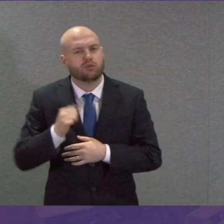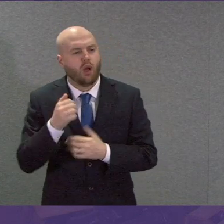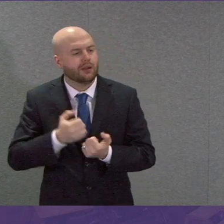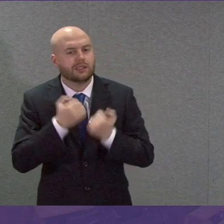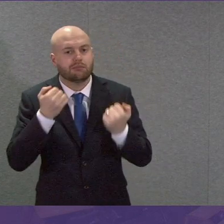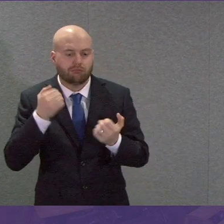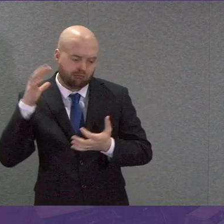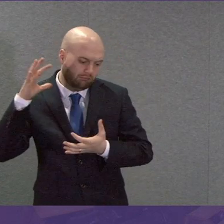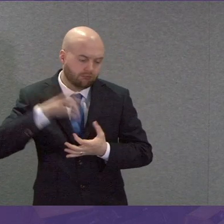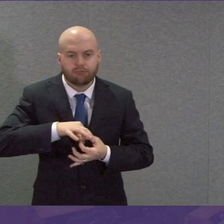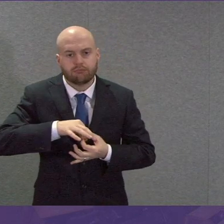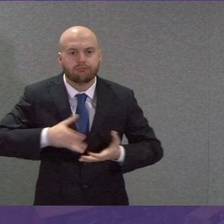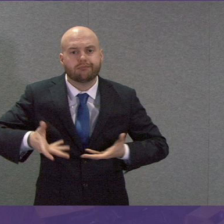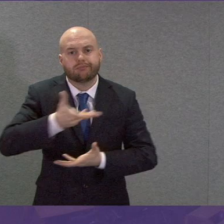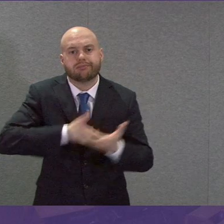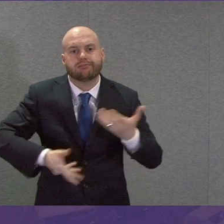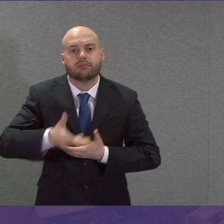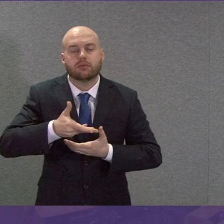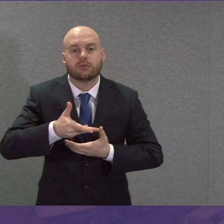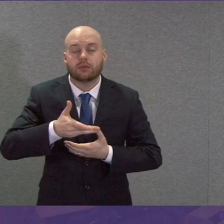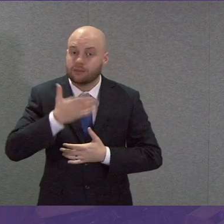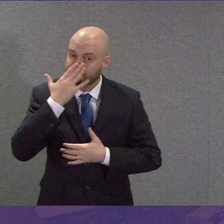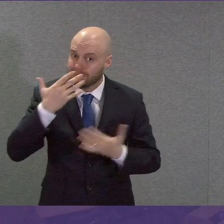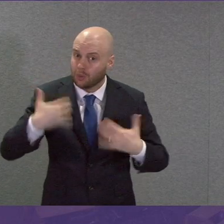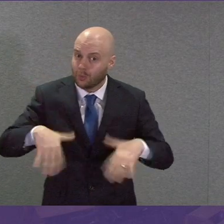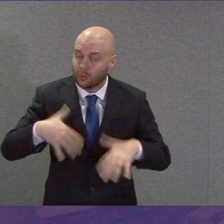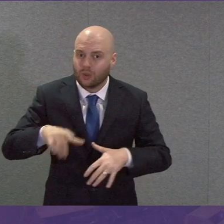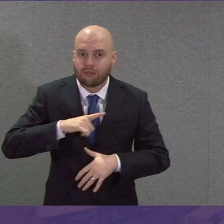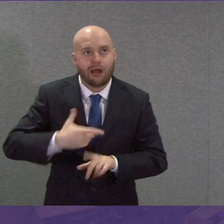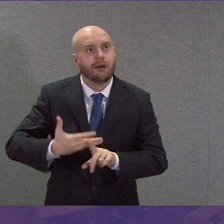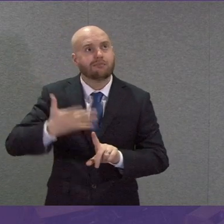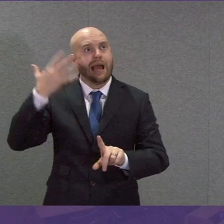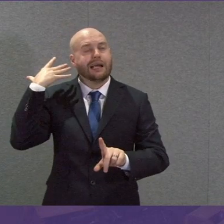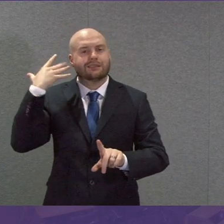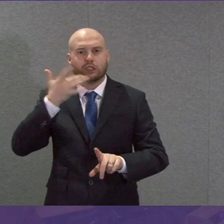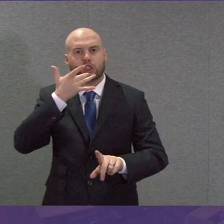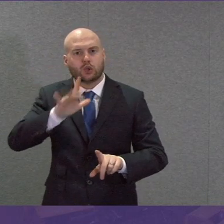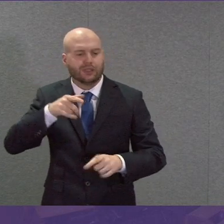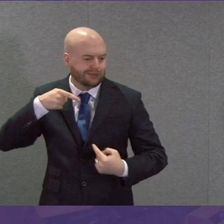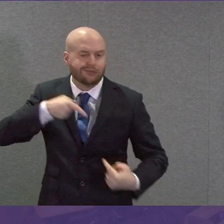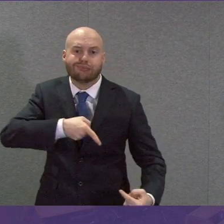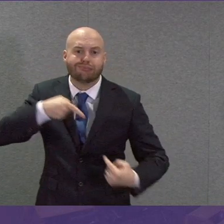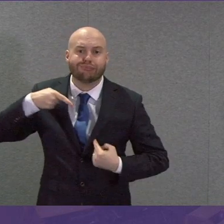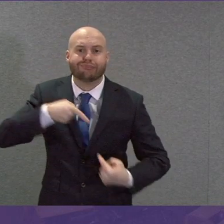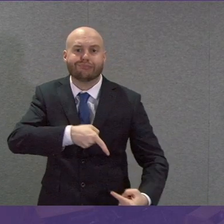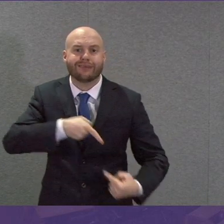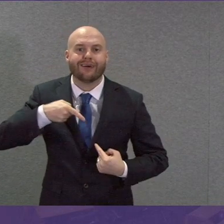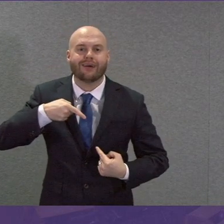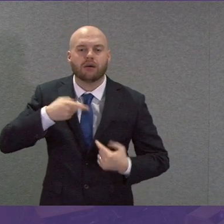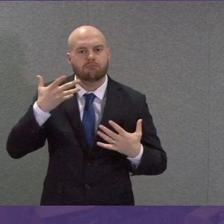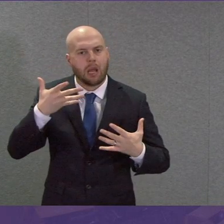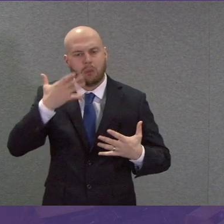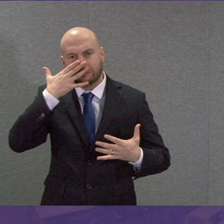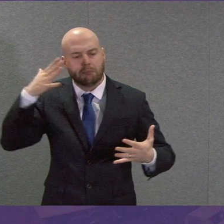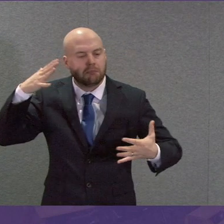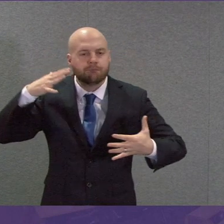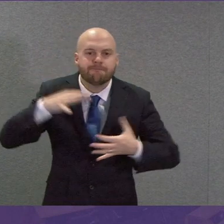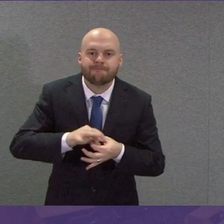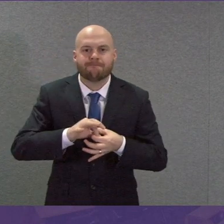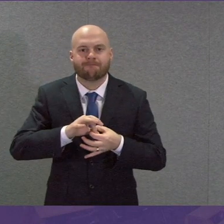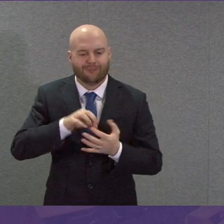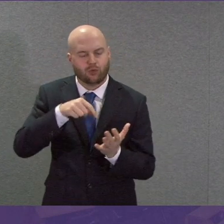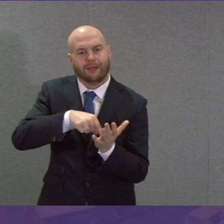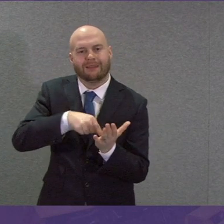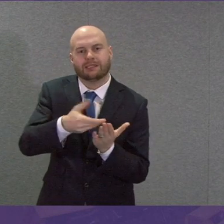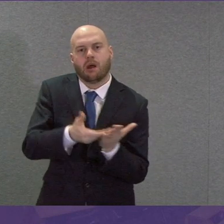extraordinary given the virtual standoff on other legislation that has been the norm for the past 3 years. And it's required because of the extraordinary